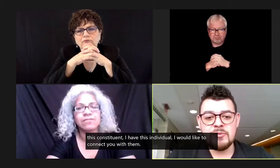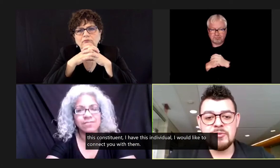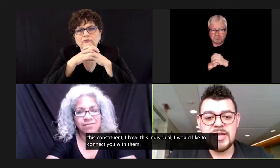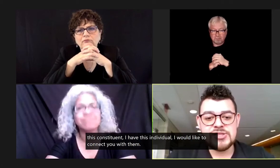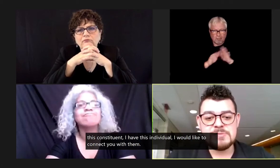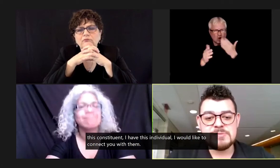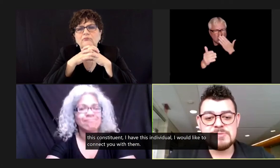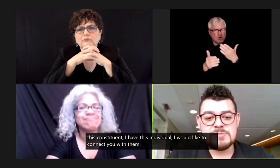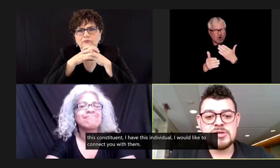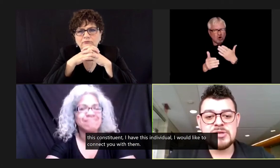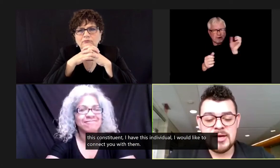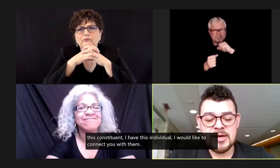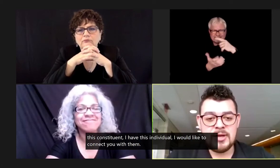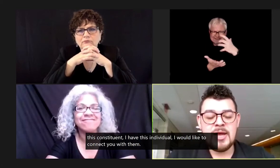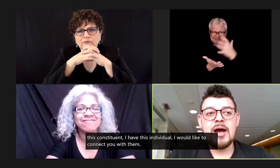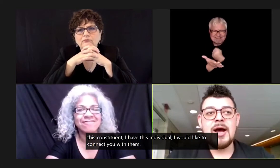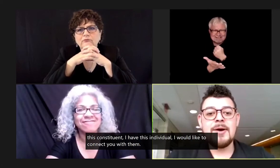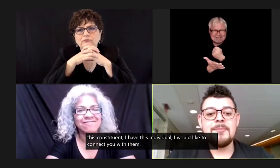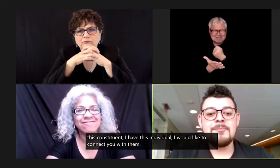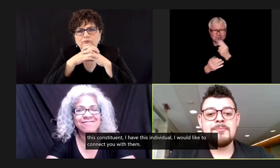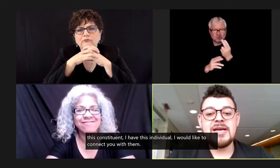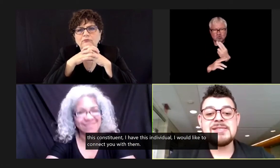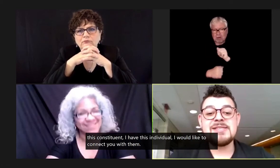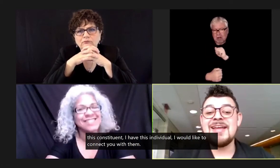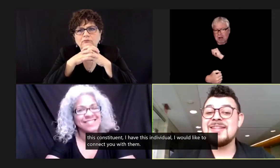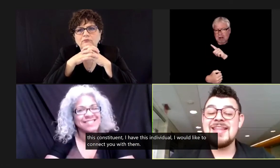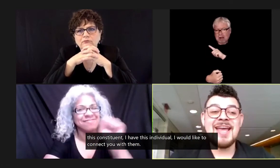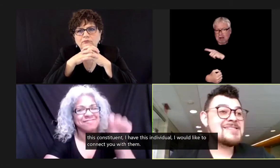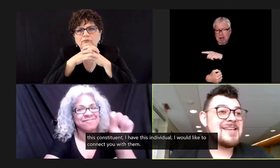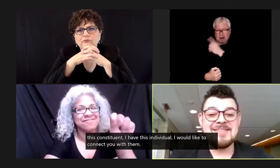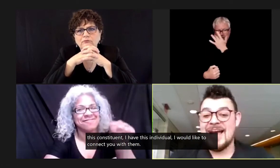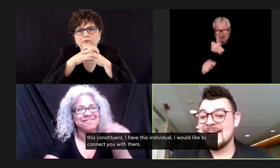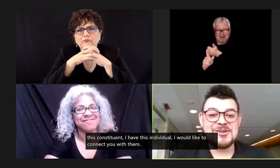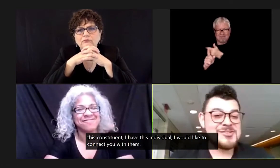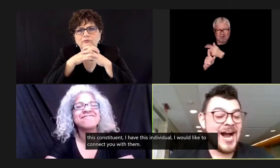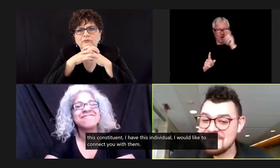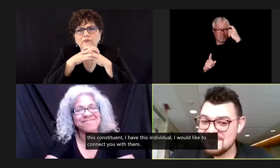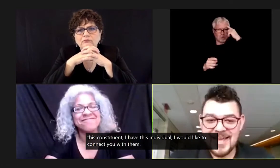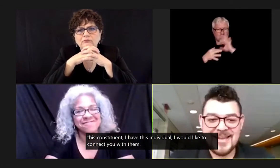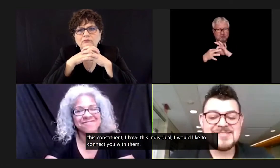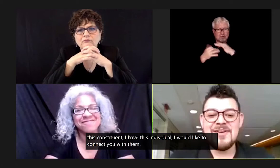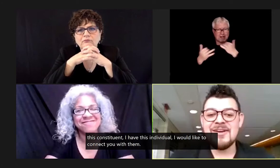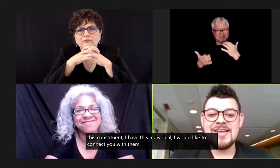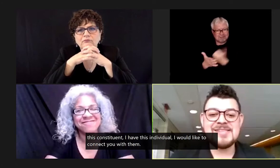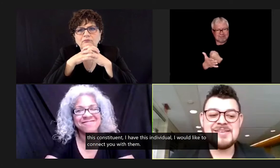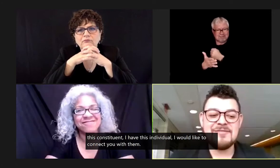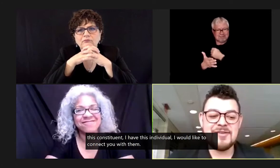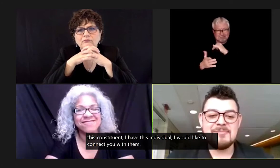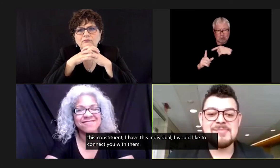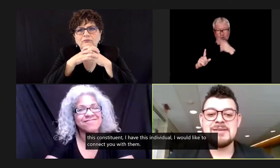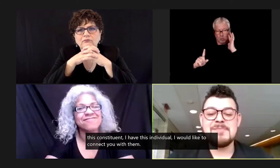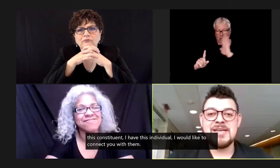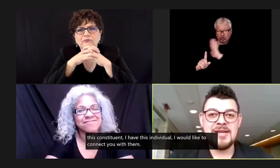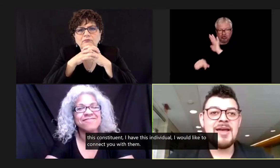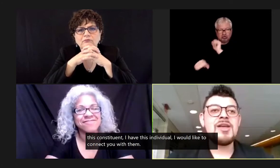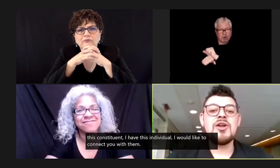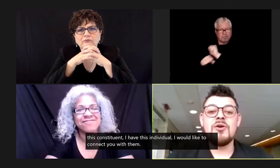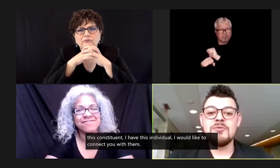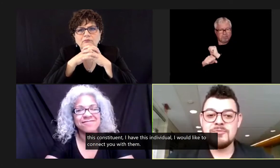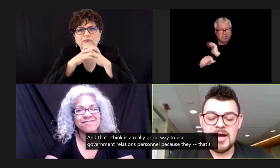government relations personnel, because that's their job, and it's very easy for them to